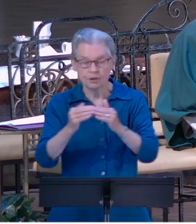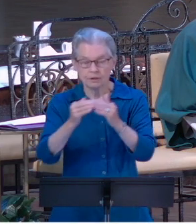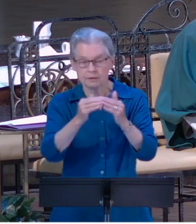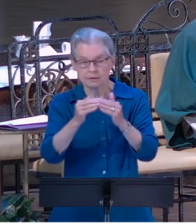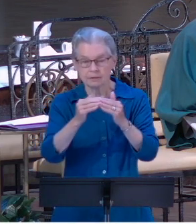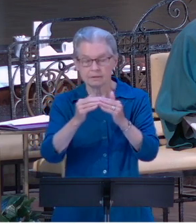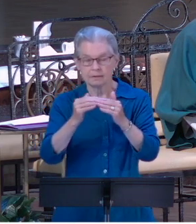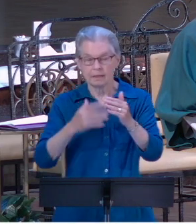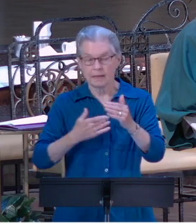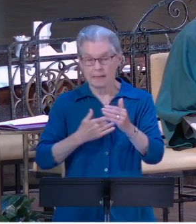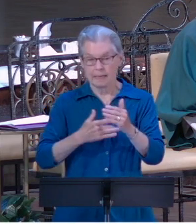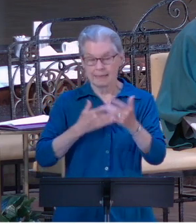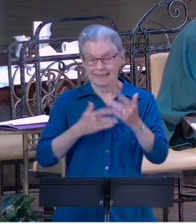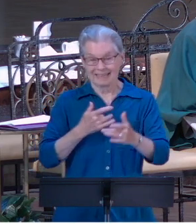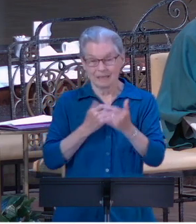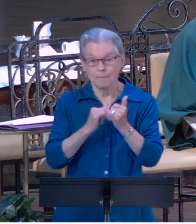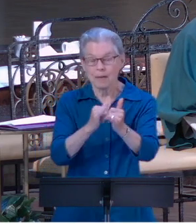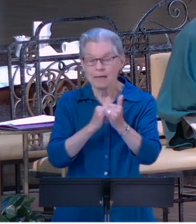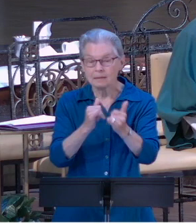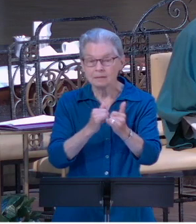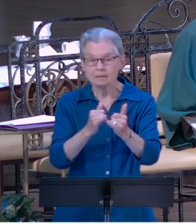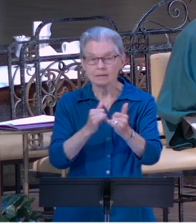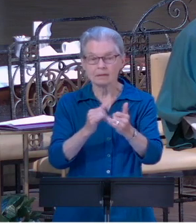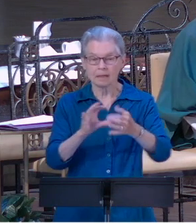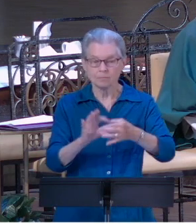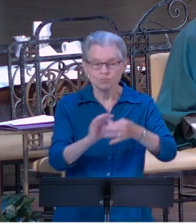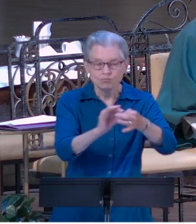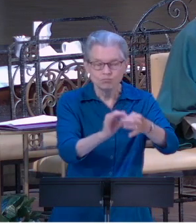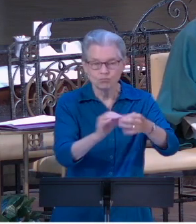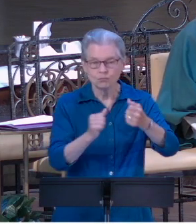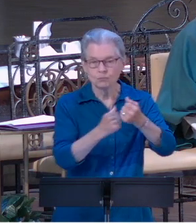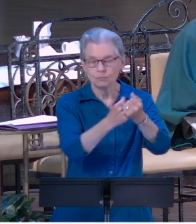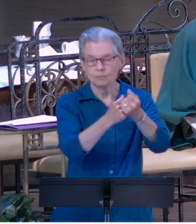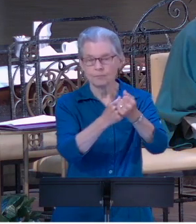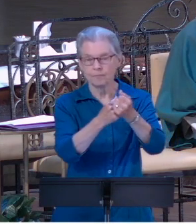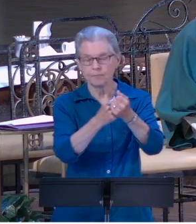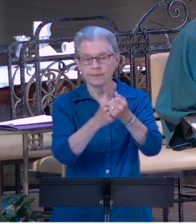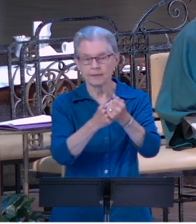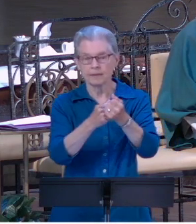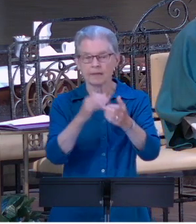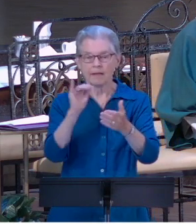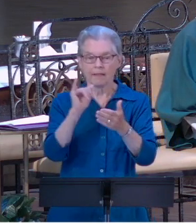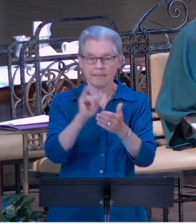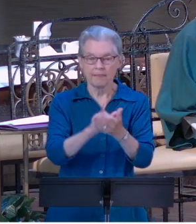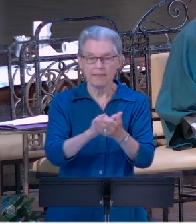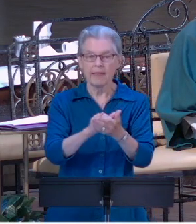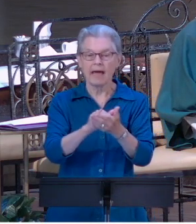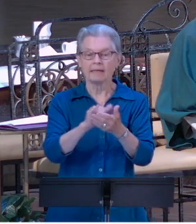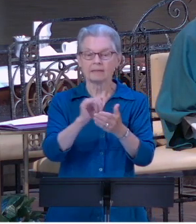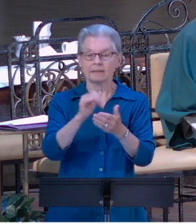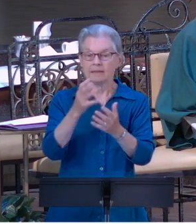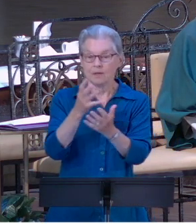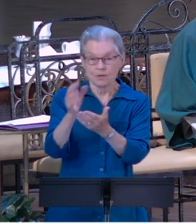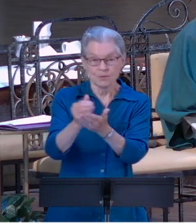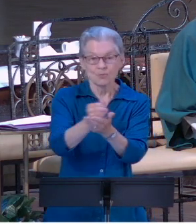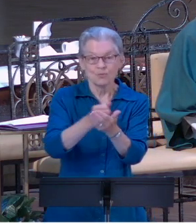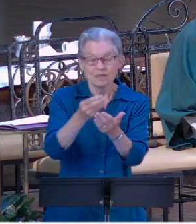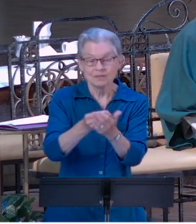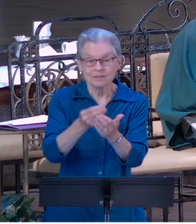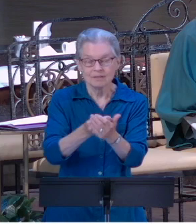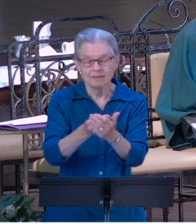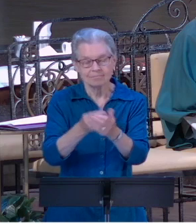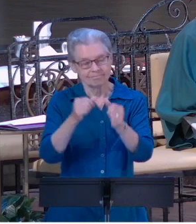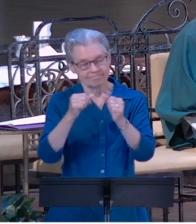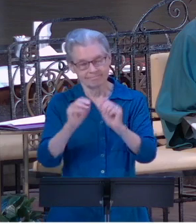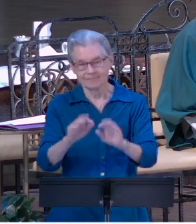solidarity. The ministry at Kino shines like the treasure it contains, an